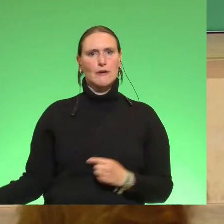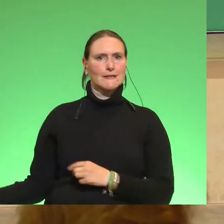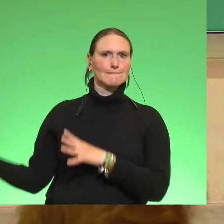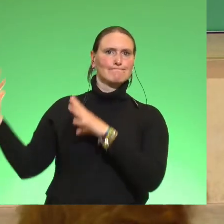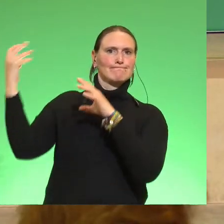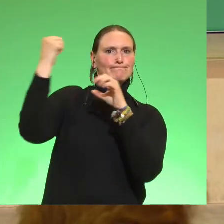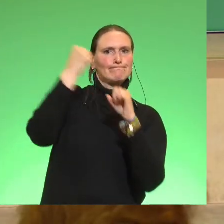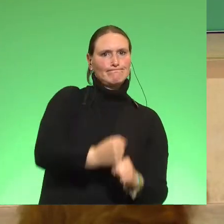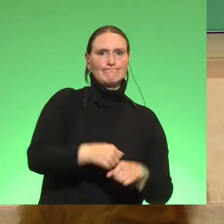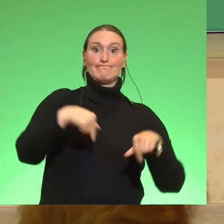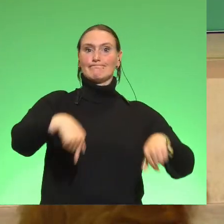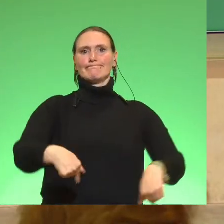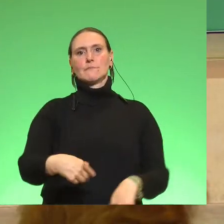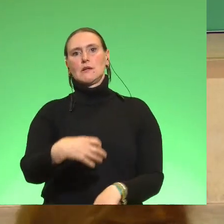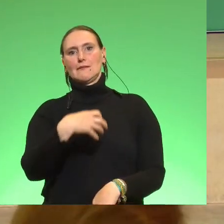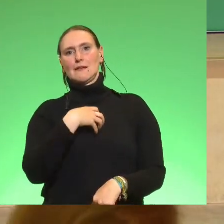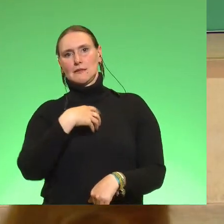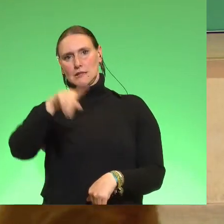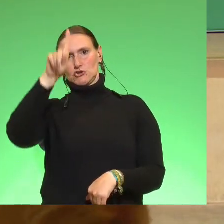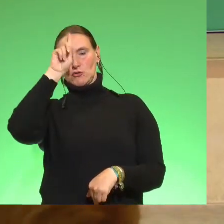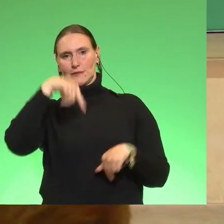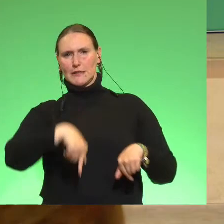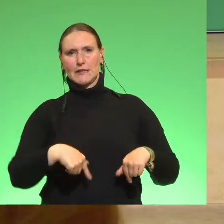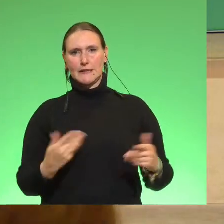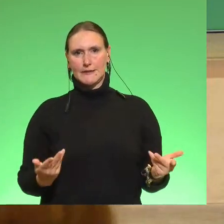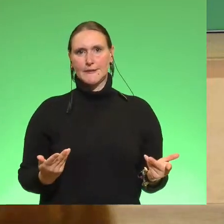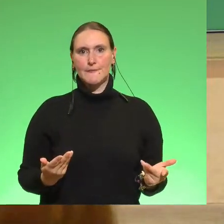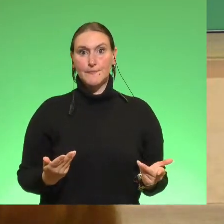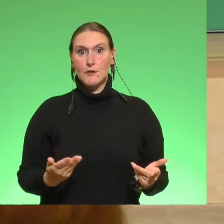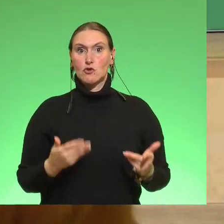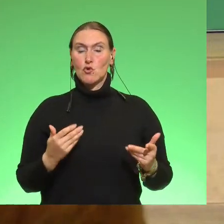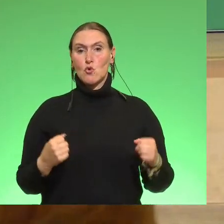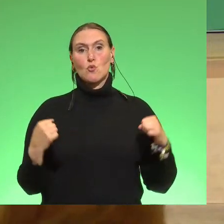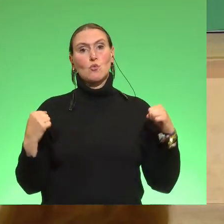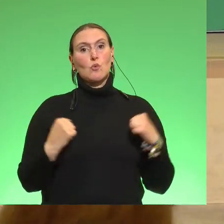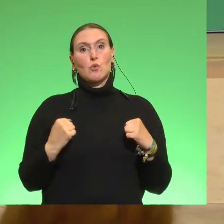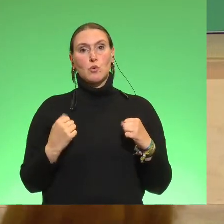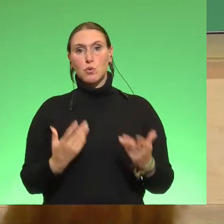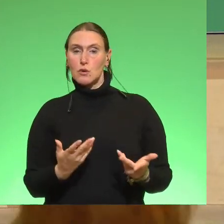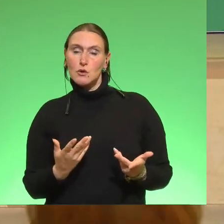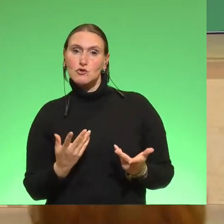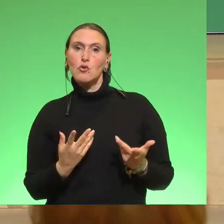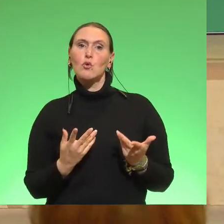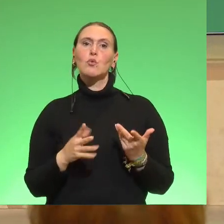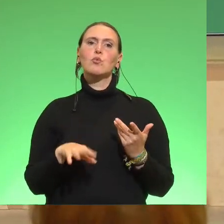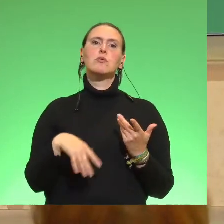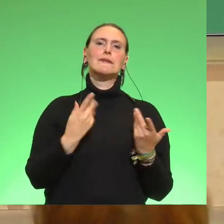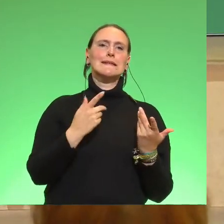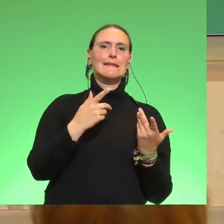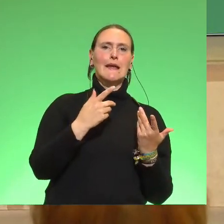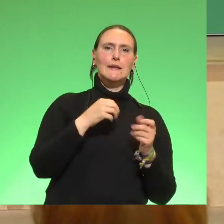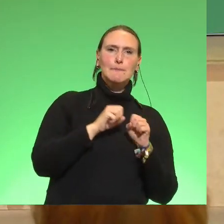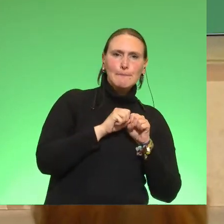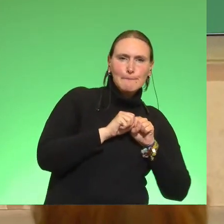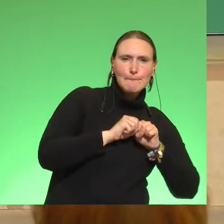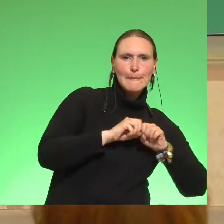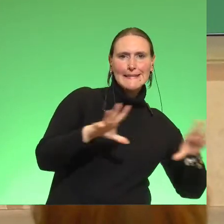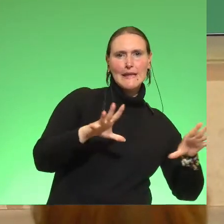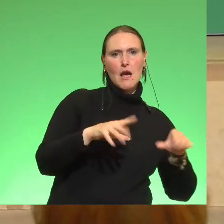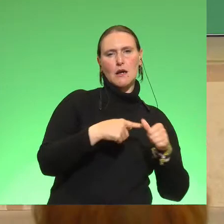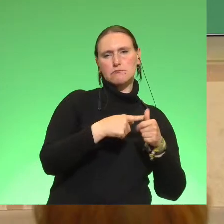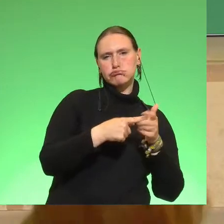have the impression that had not been stressed enough in mainstream media being occupied with something